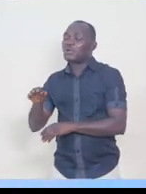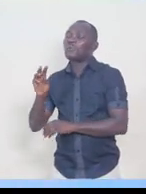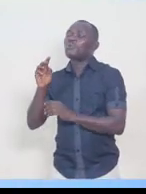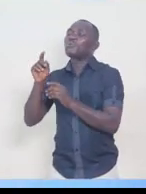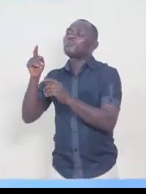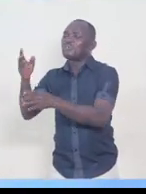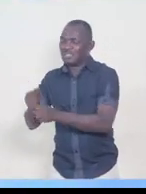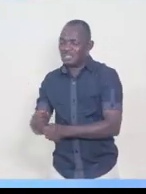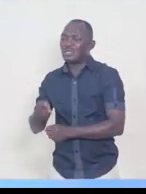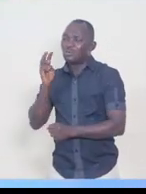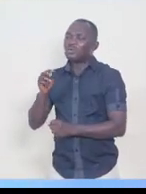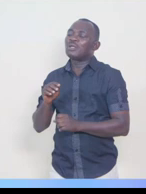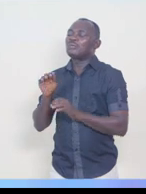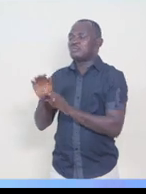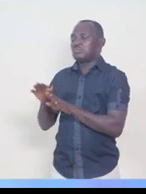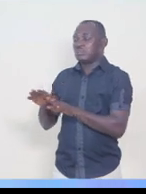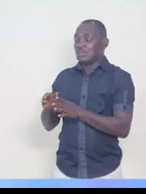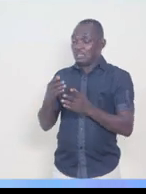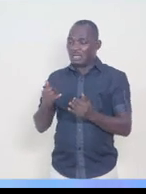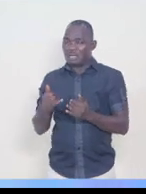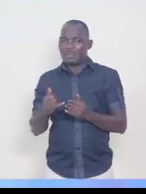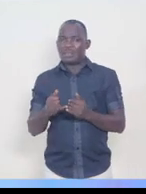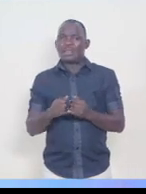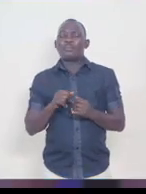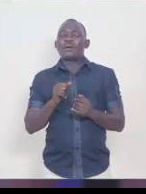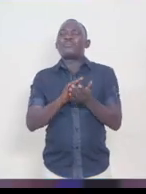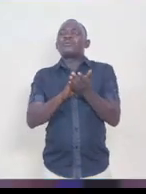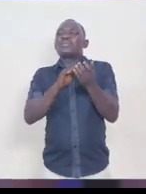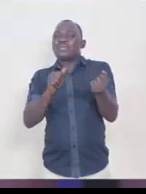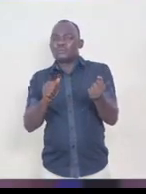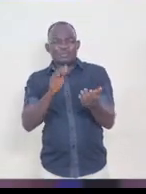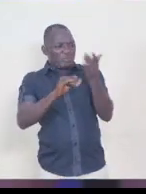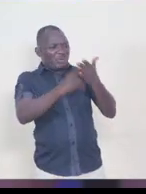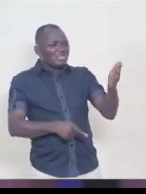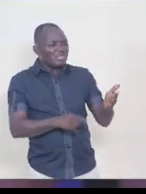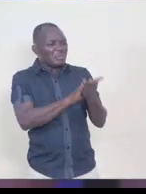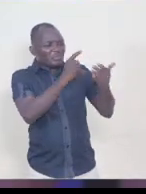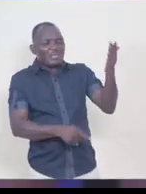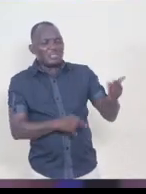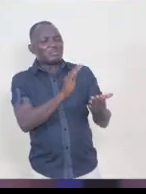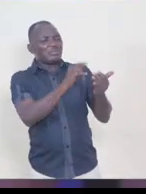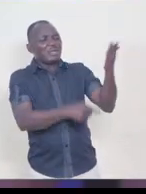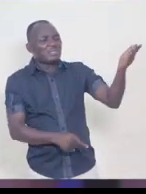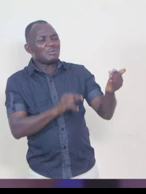take it easy. Okay, for now, let's just keep believing. Believing?